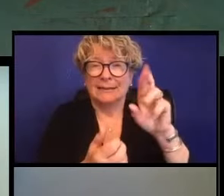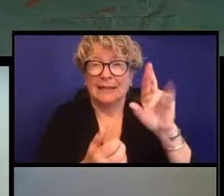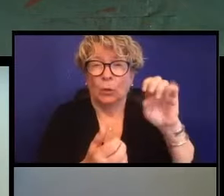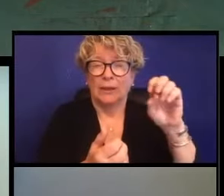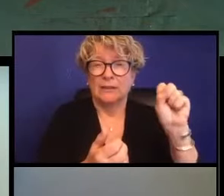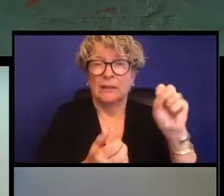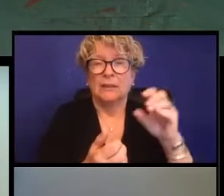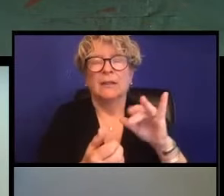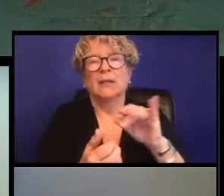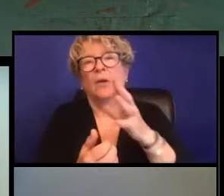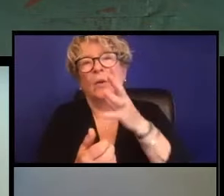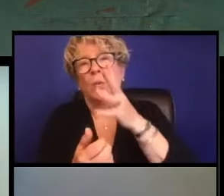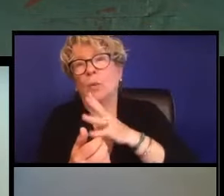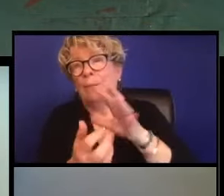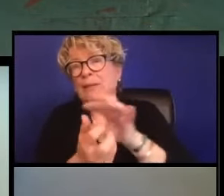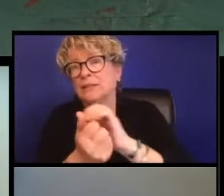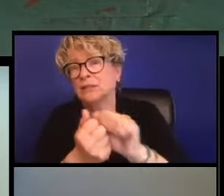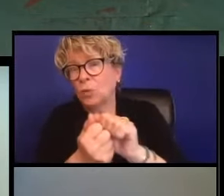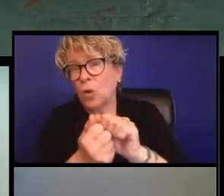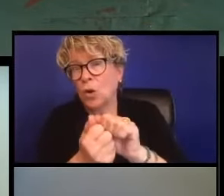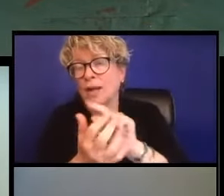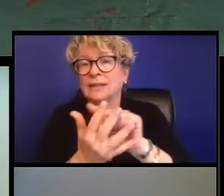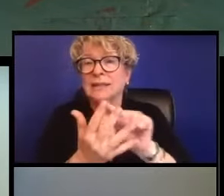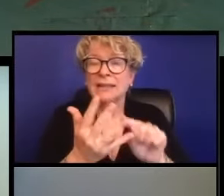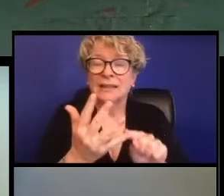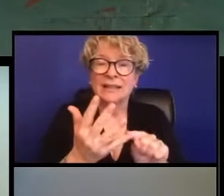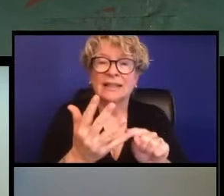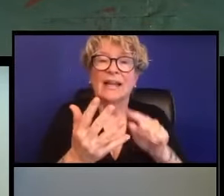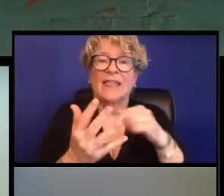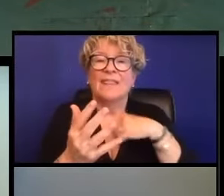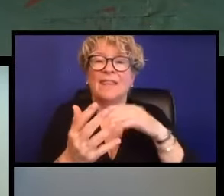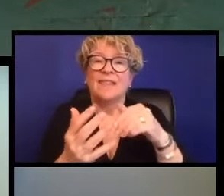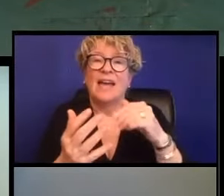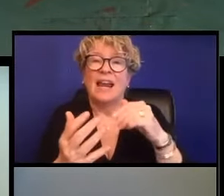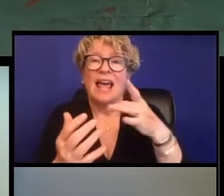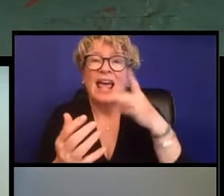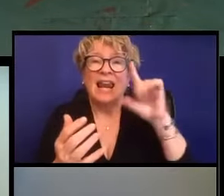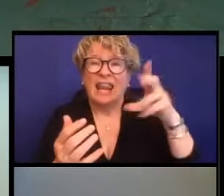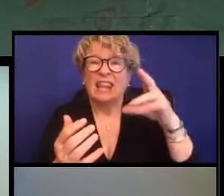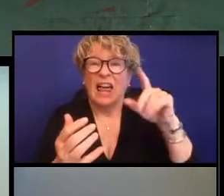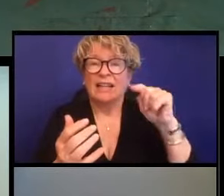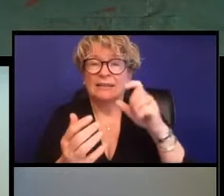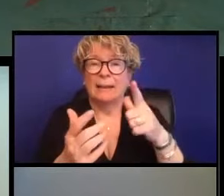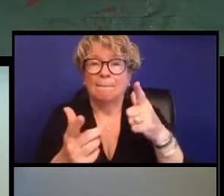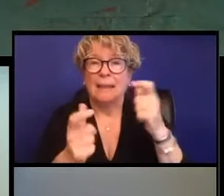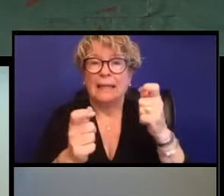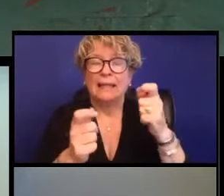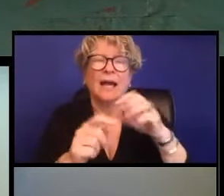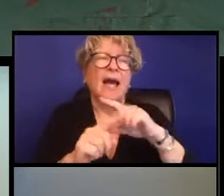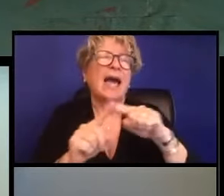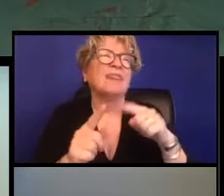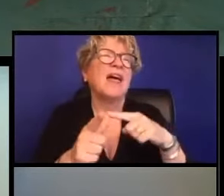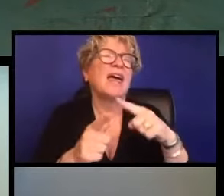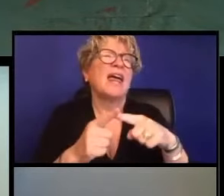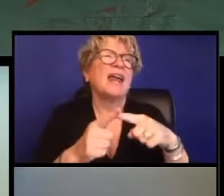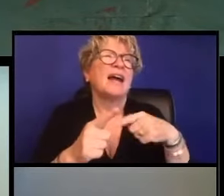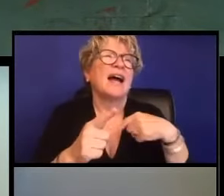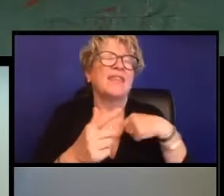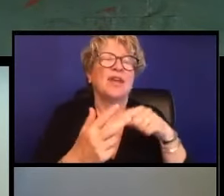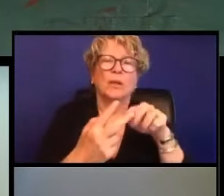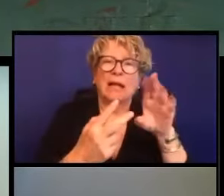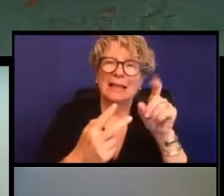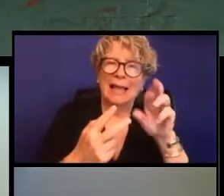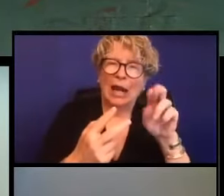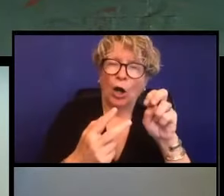Women Destroy, and they did that in science fiction, fantasy, and horror. There was Queers Destroy, and